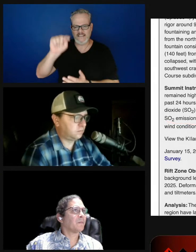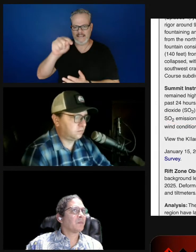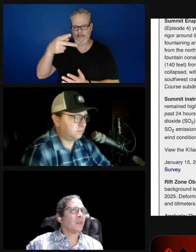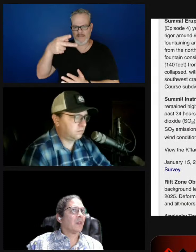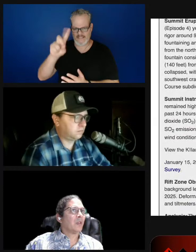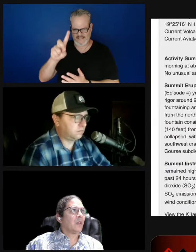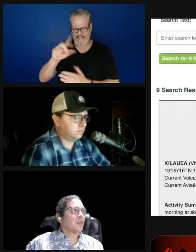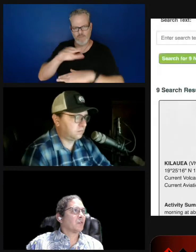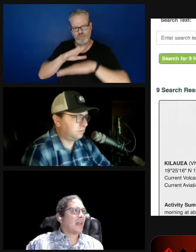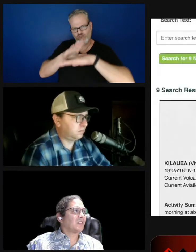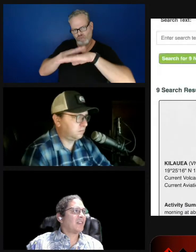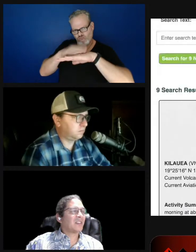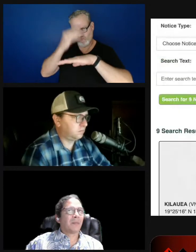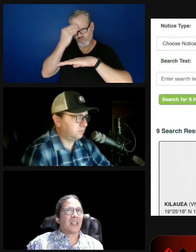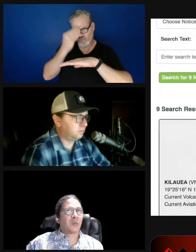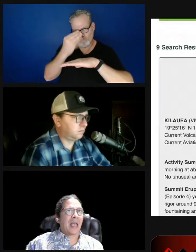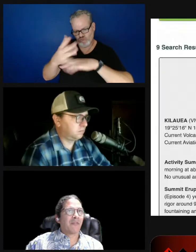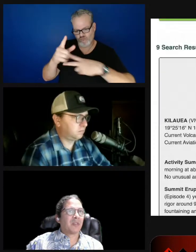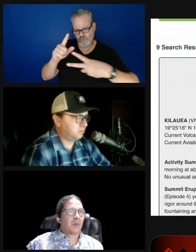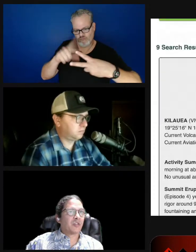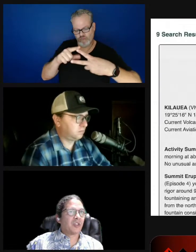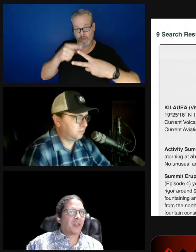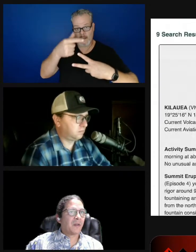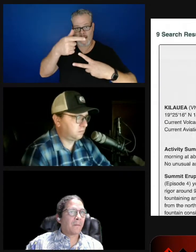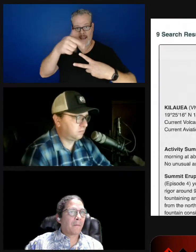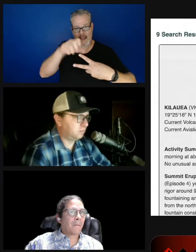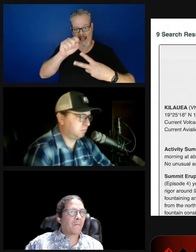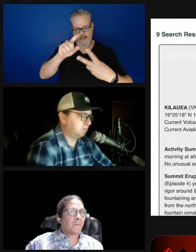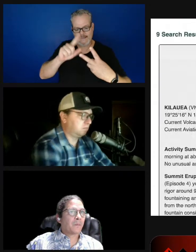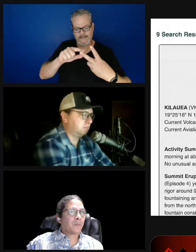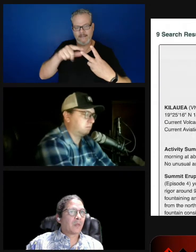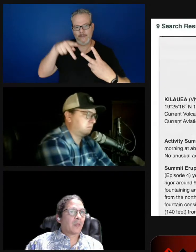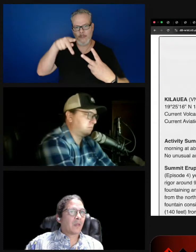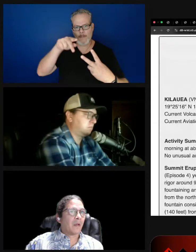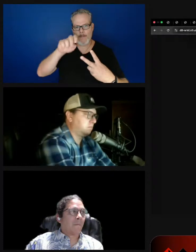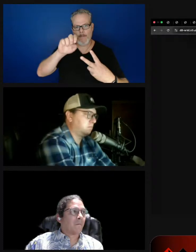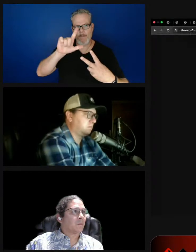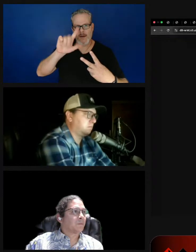here. So that's the text updates we have from the USGS here,